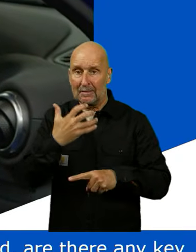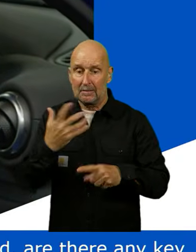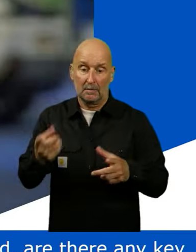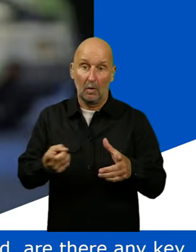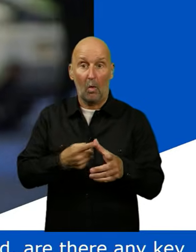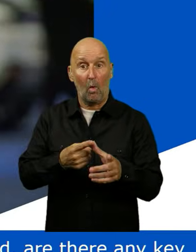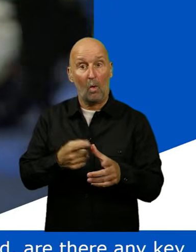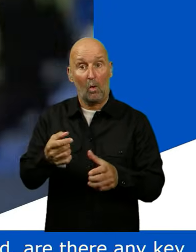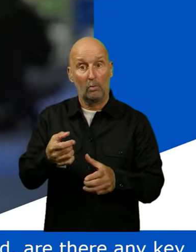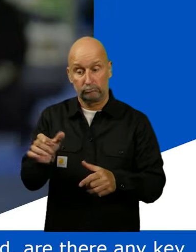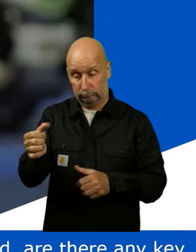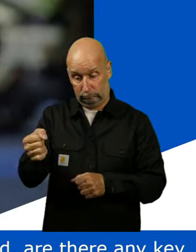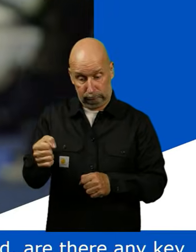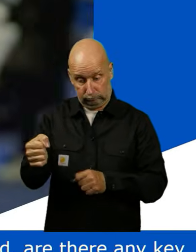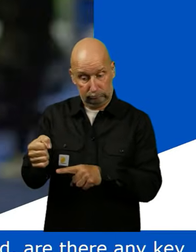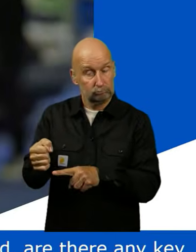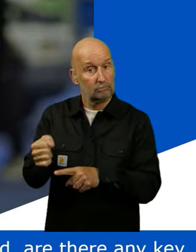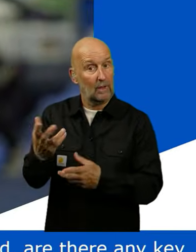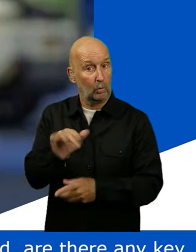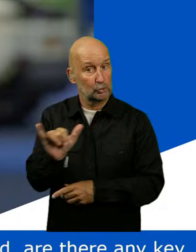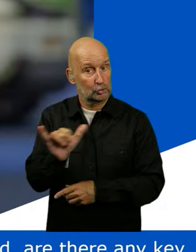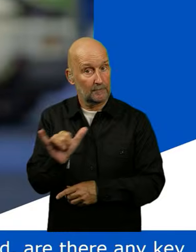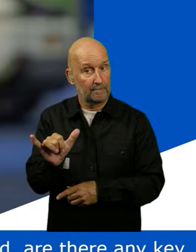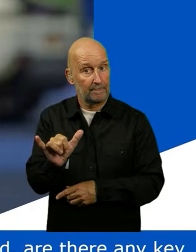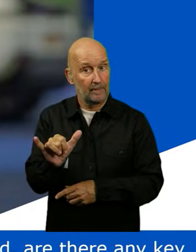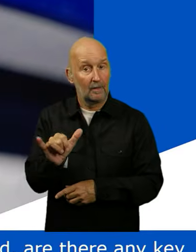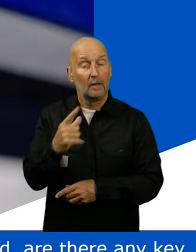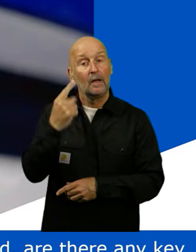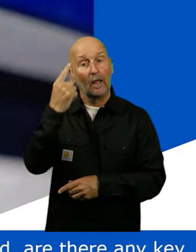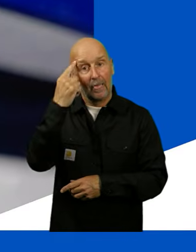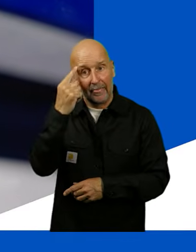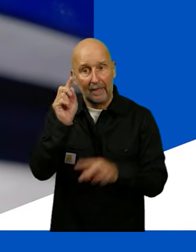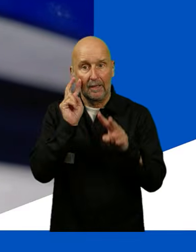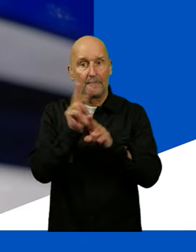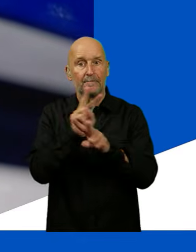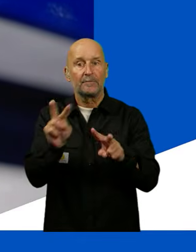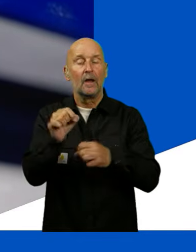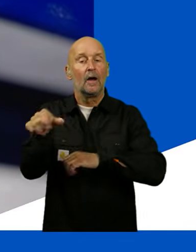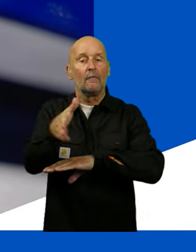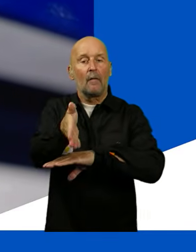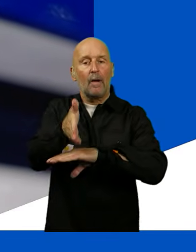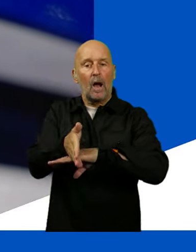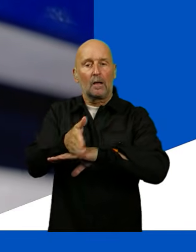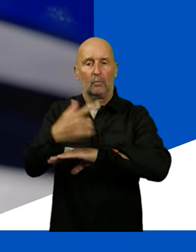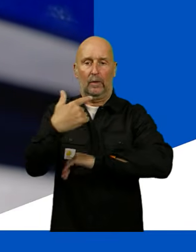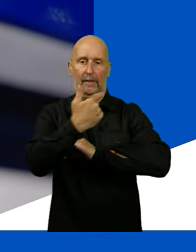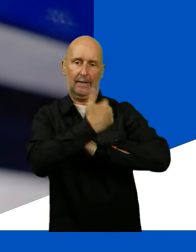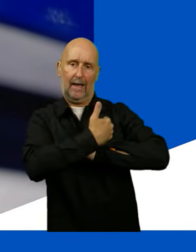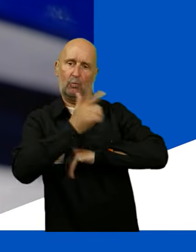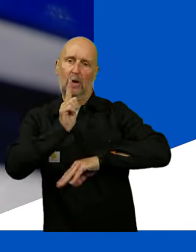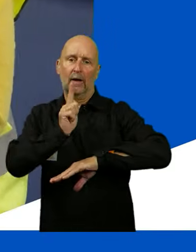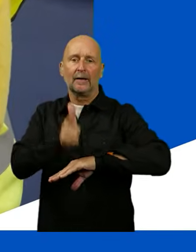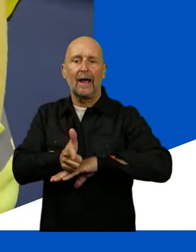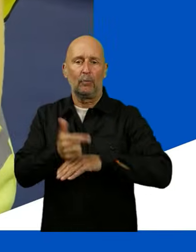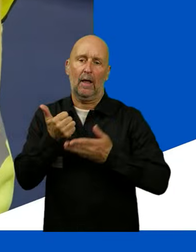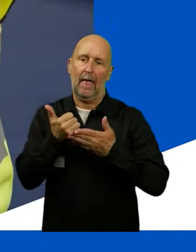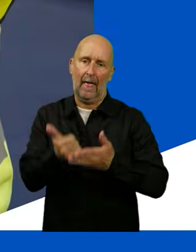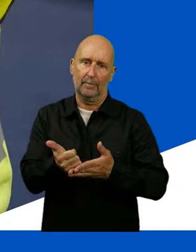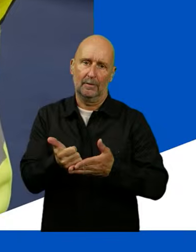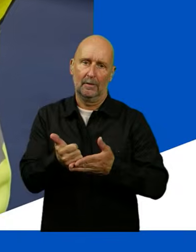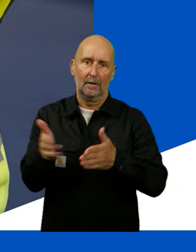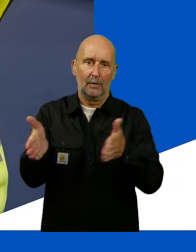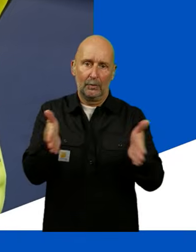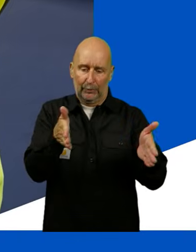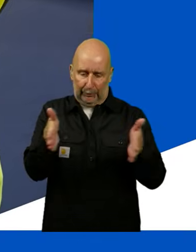manual. Think about your visibility and support features. Parking sensors and cameras, can make all the difference, especially